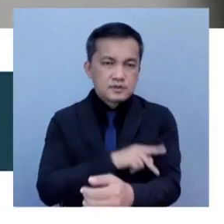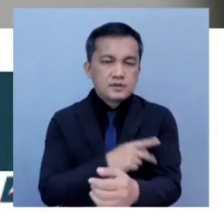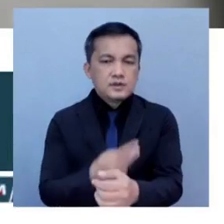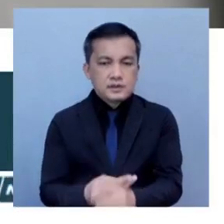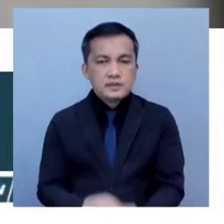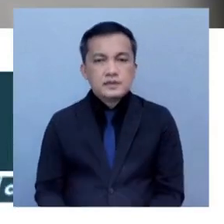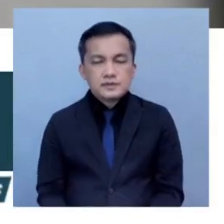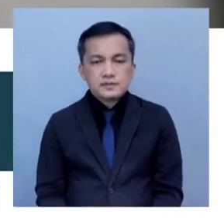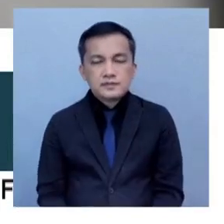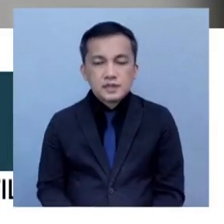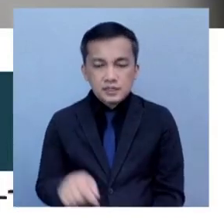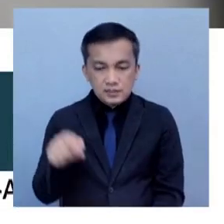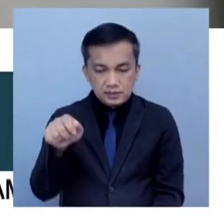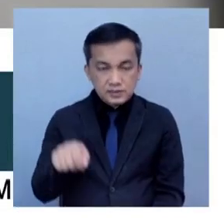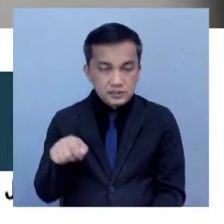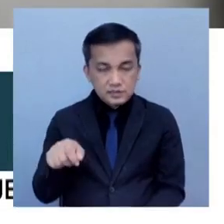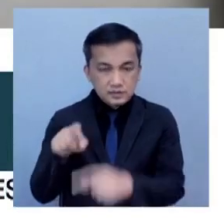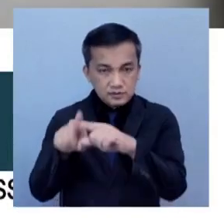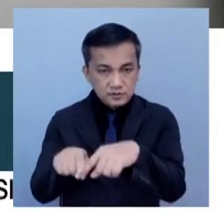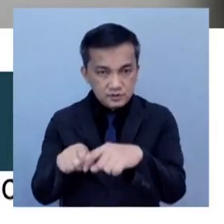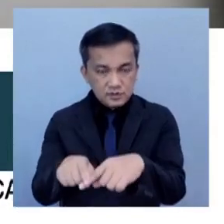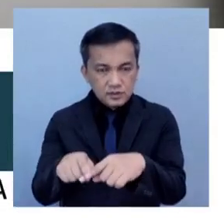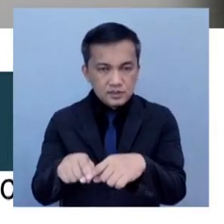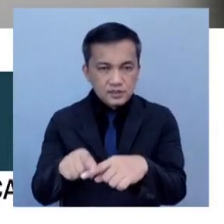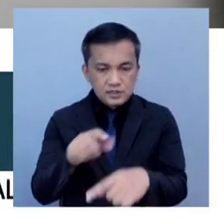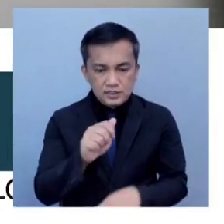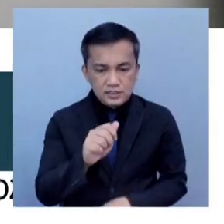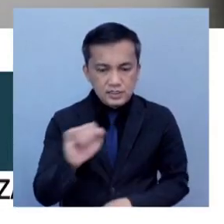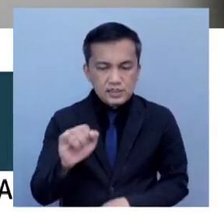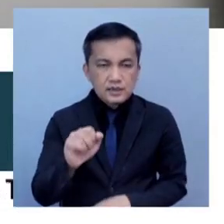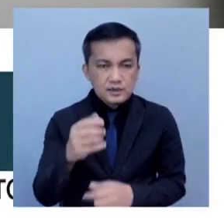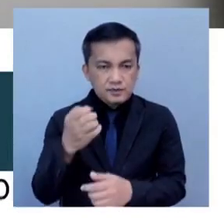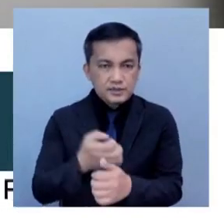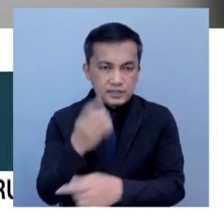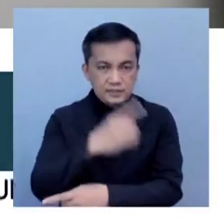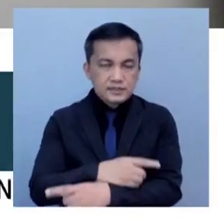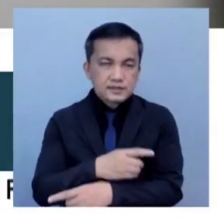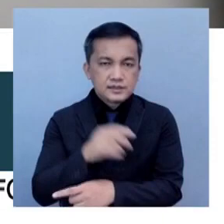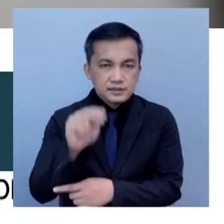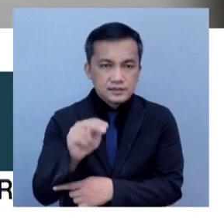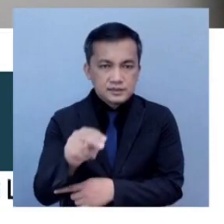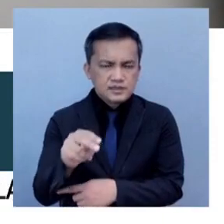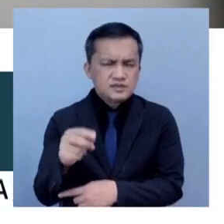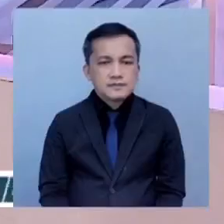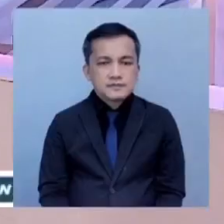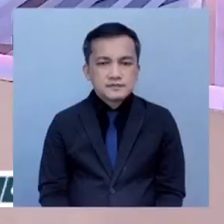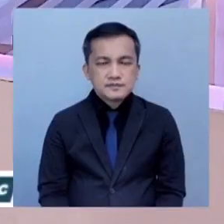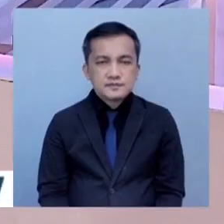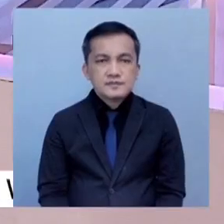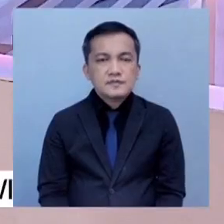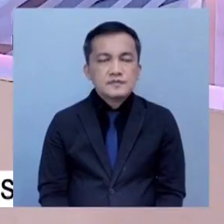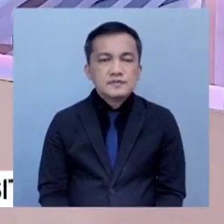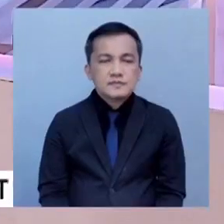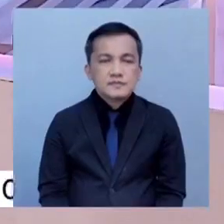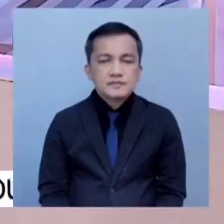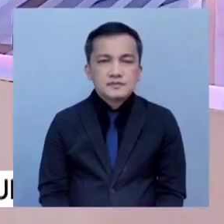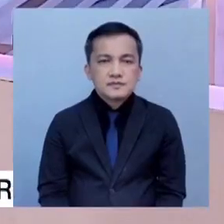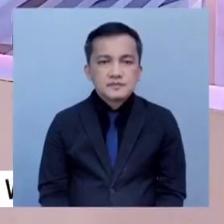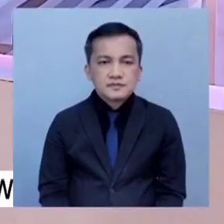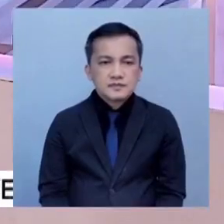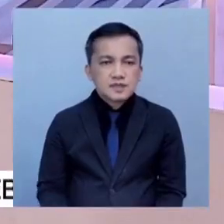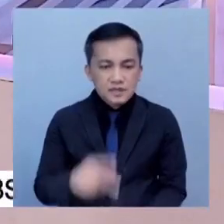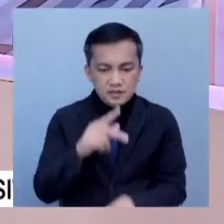turning to credit cards now for their everyday needs. So we think this will continue. The Philippine travel